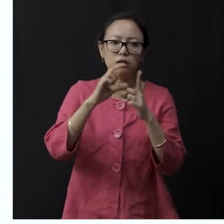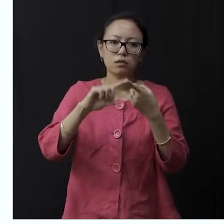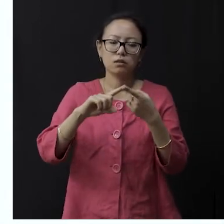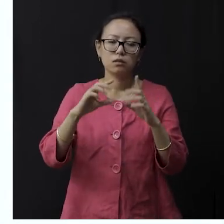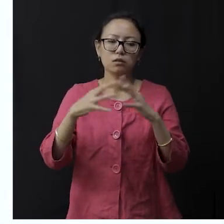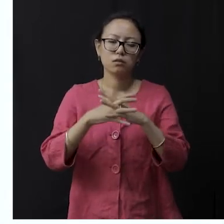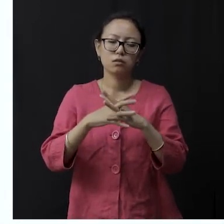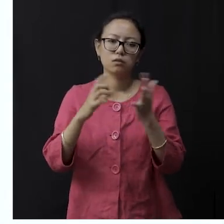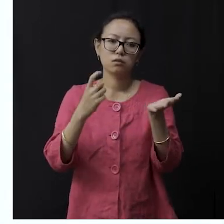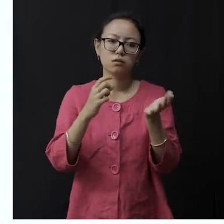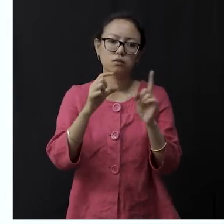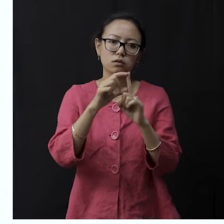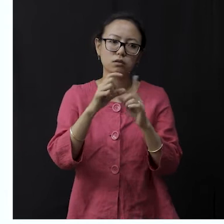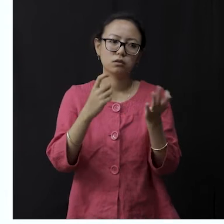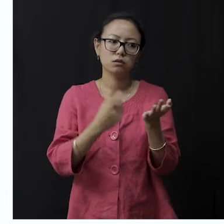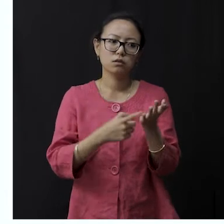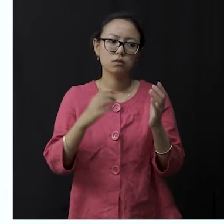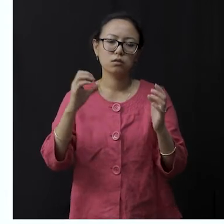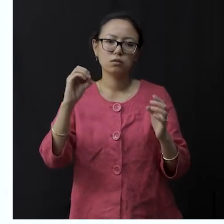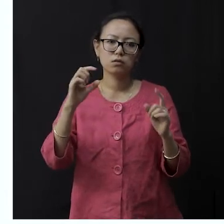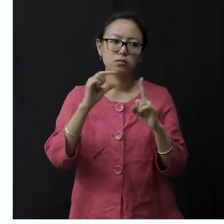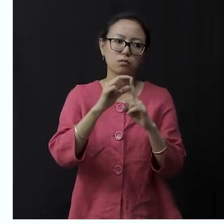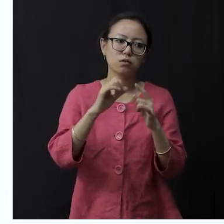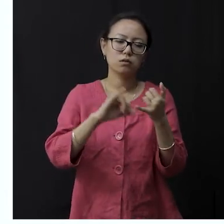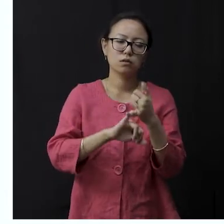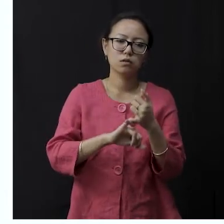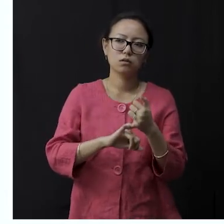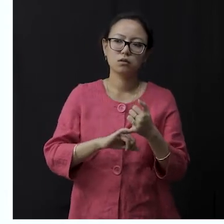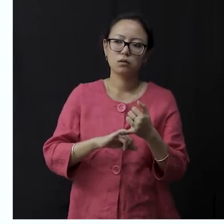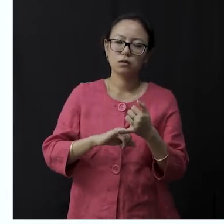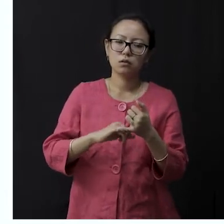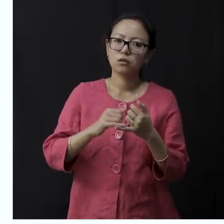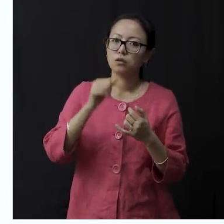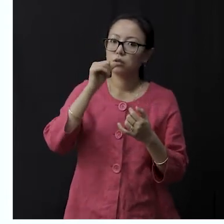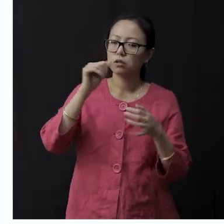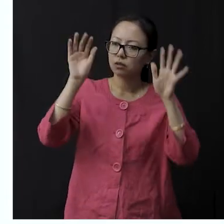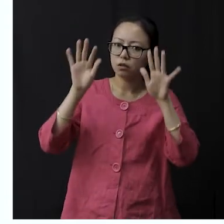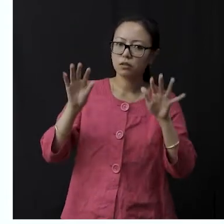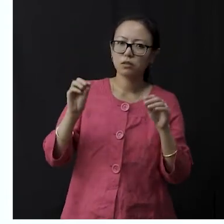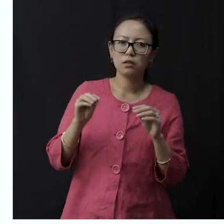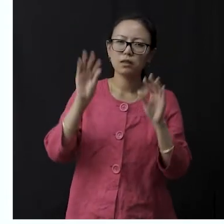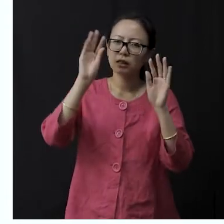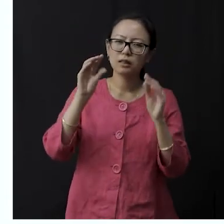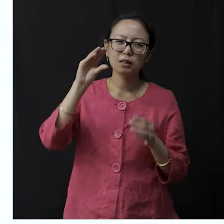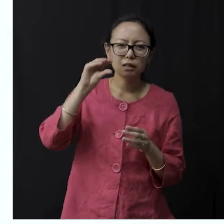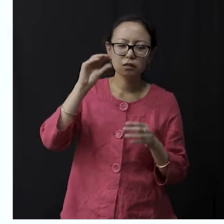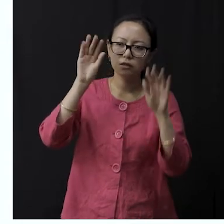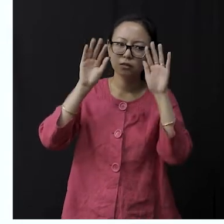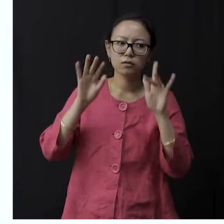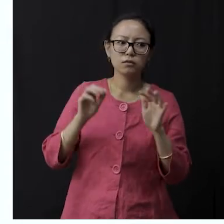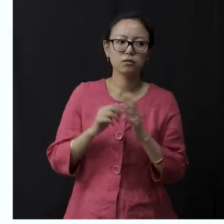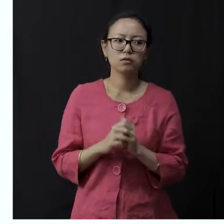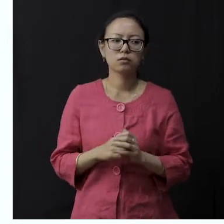Cricket, this is a picture of a cricket. It is like a grasshopper, right? We all have seen what a cricket looks like, right? We see this